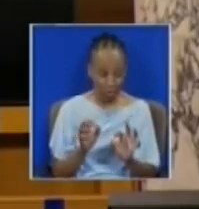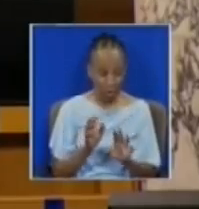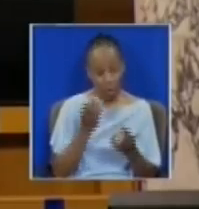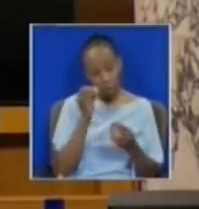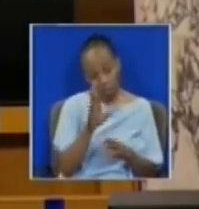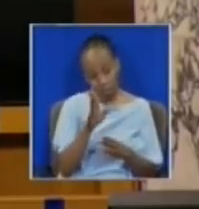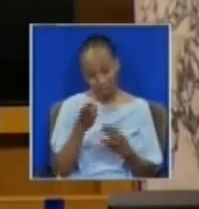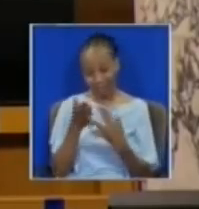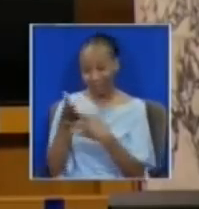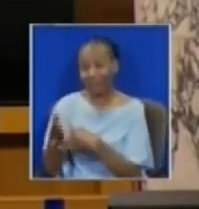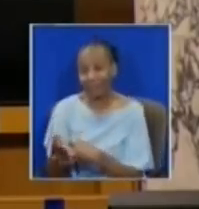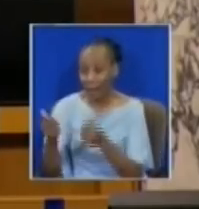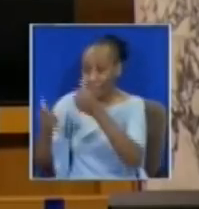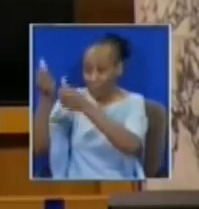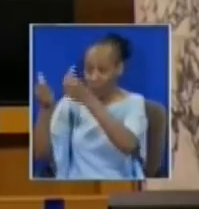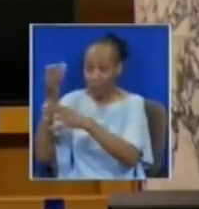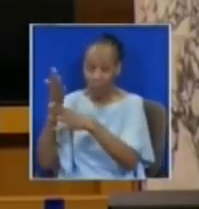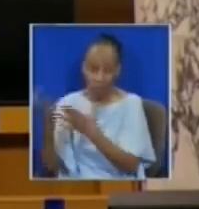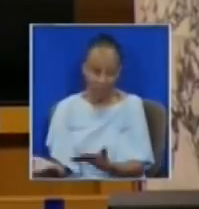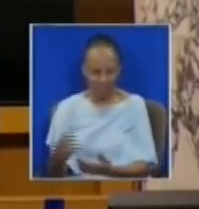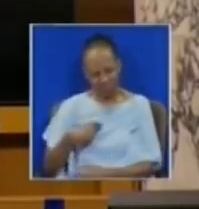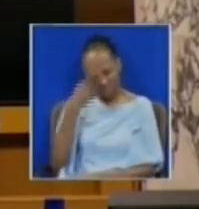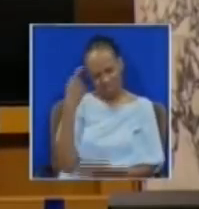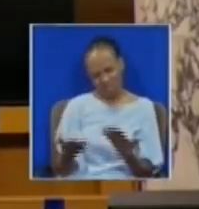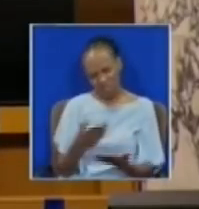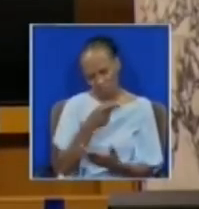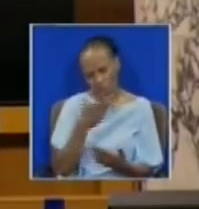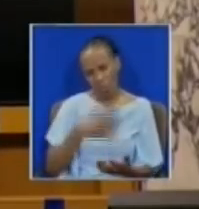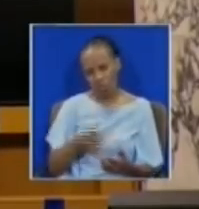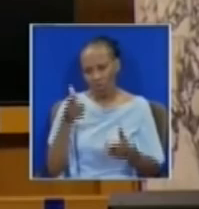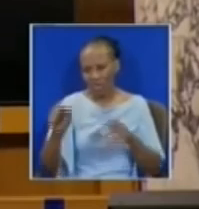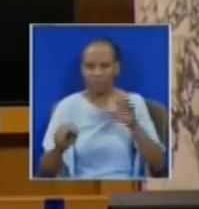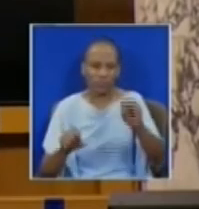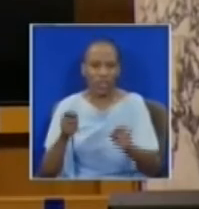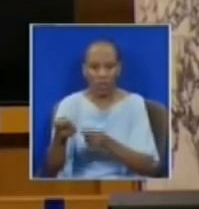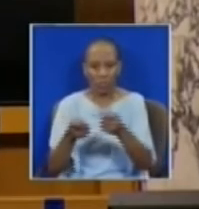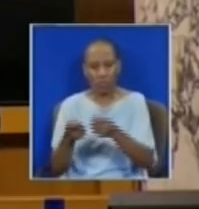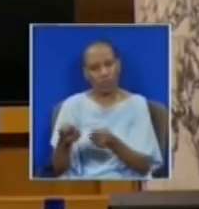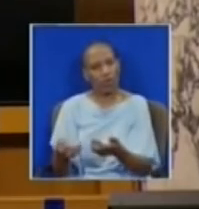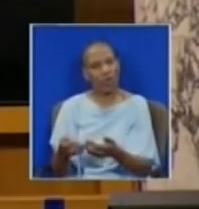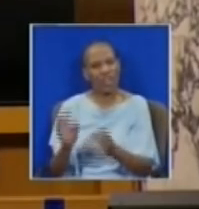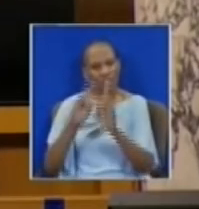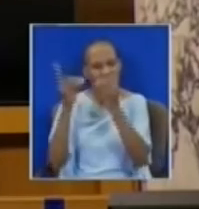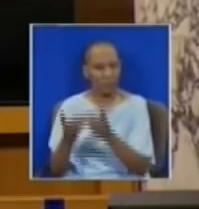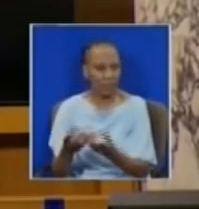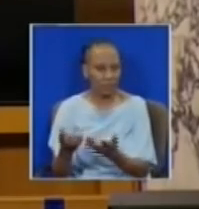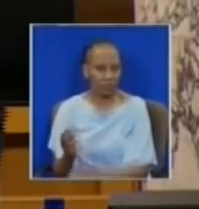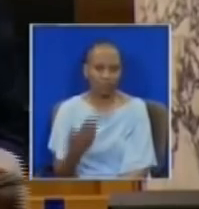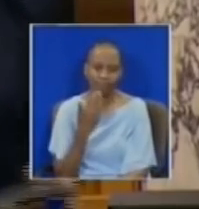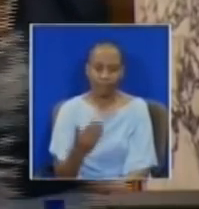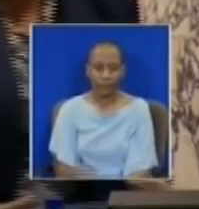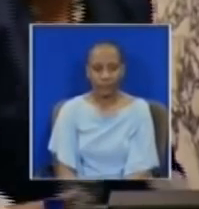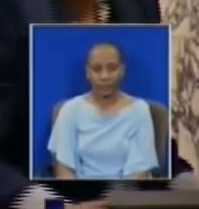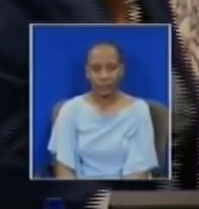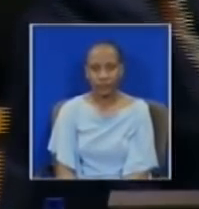A minister has 19 days in which they can answer that question. They have researchers, they have staff, so they have absolutely no